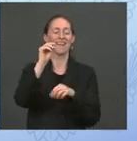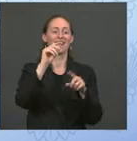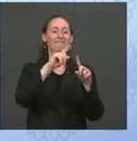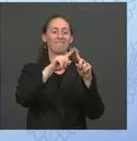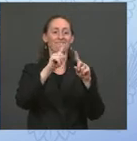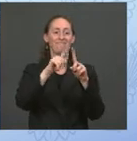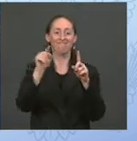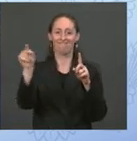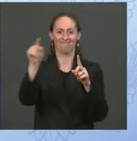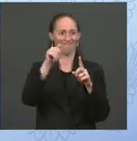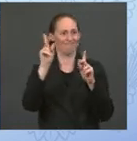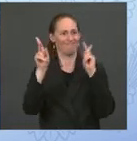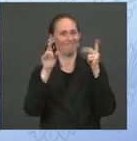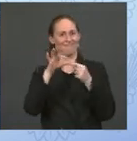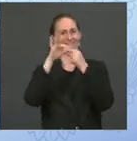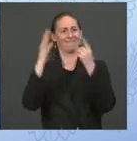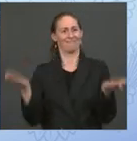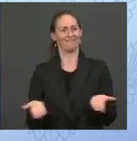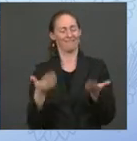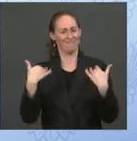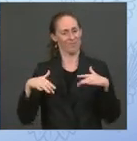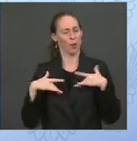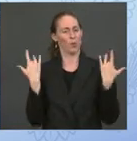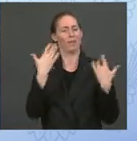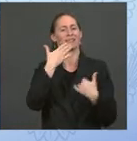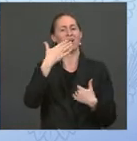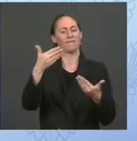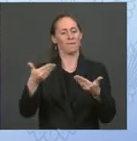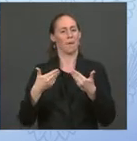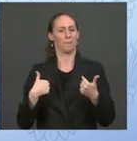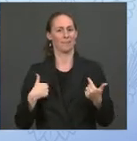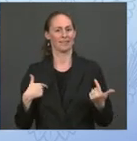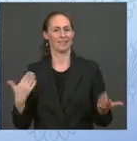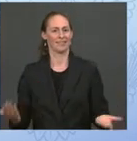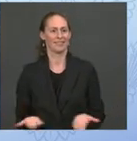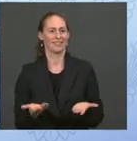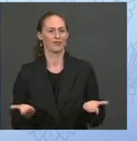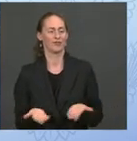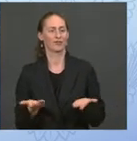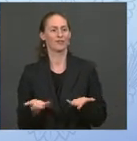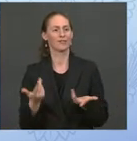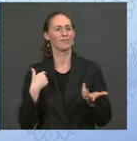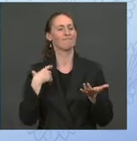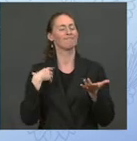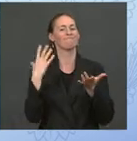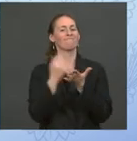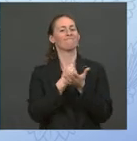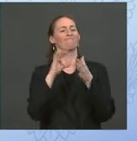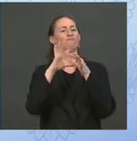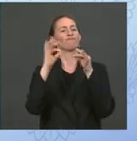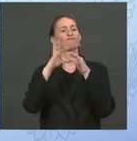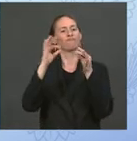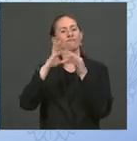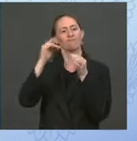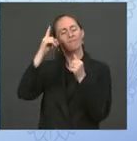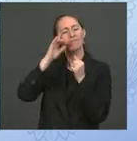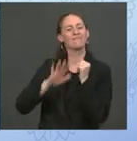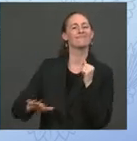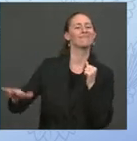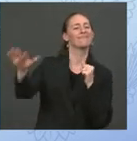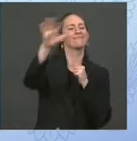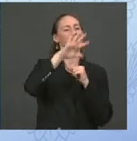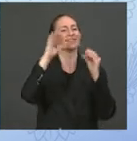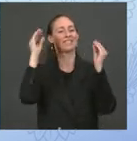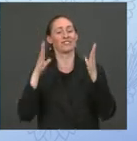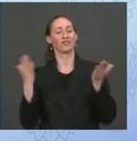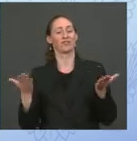the invitation to be here today and the opportunity to speak for all teachers in our country in a time where our voices